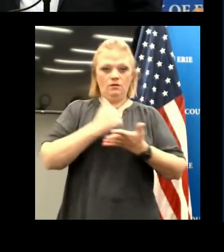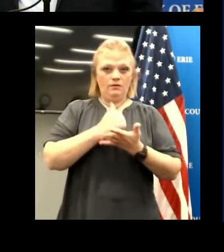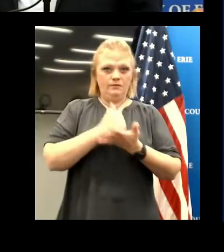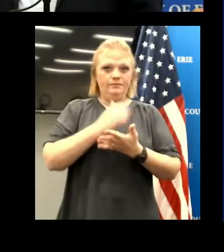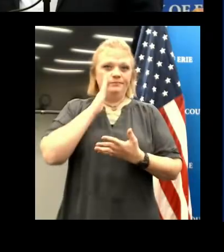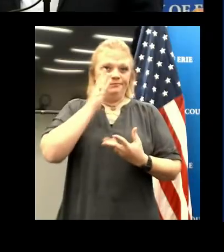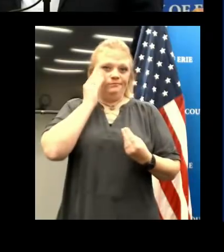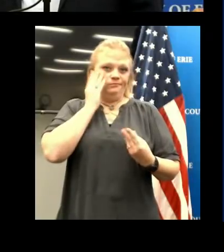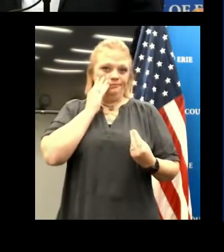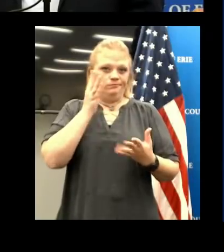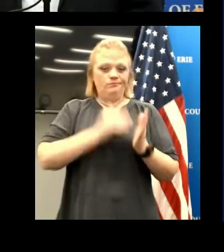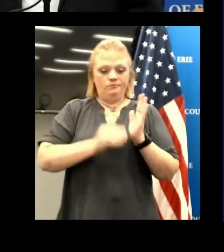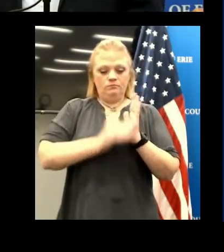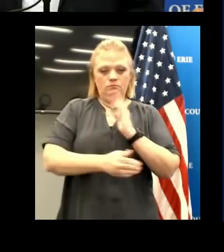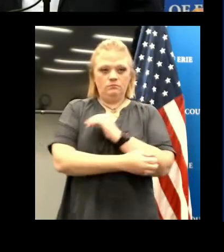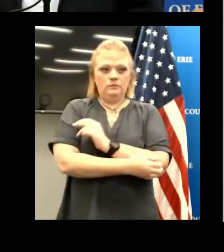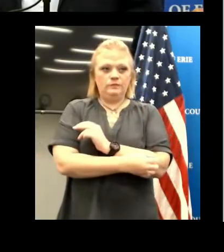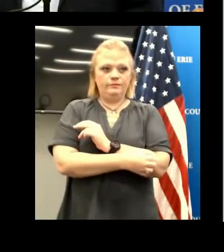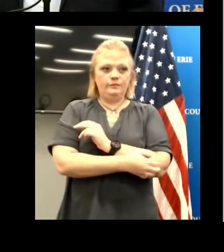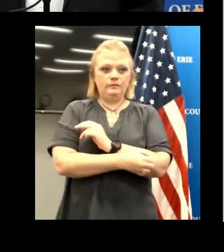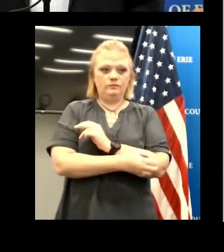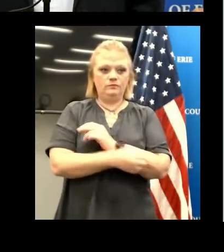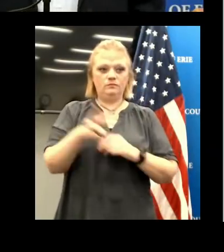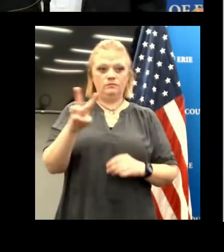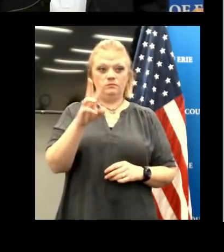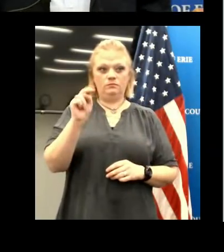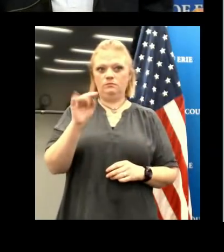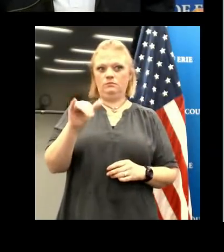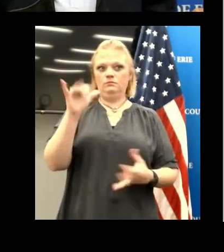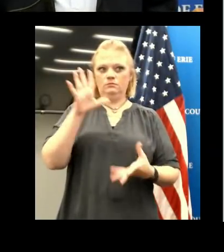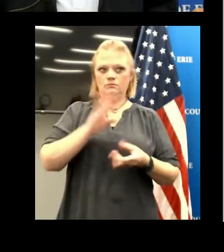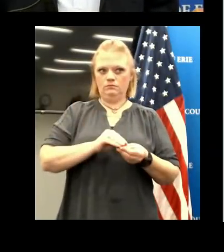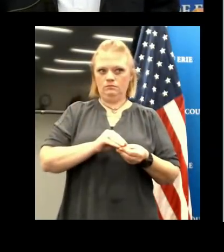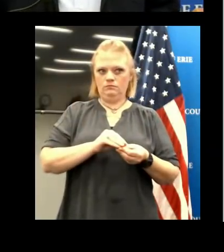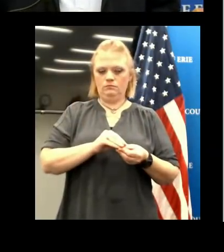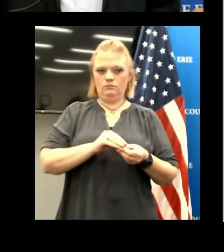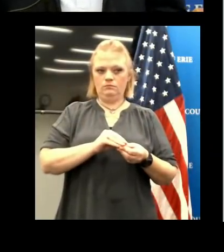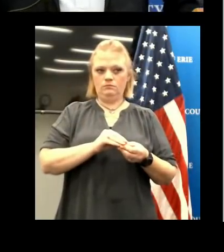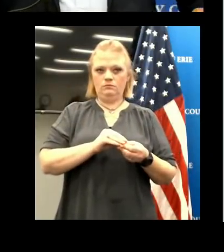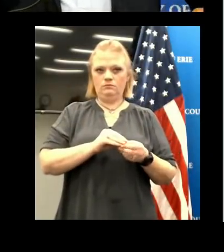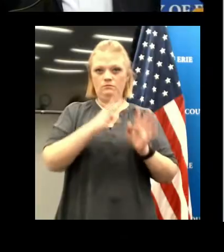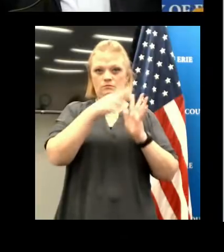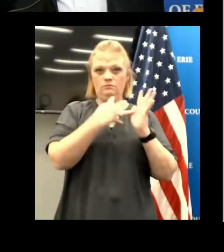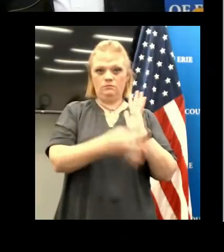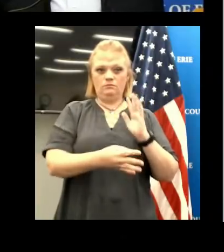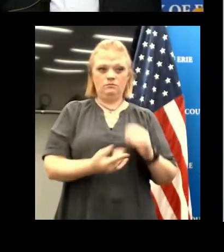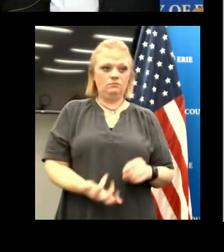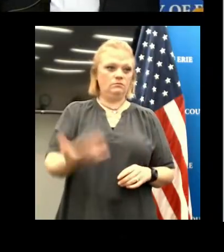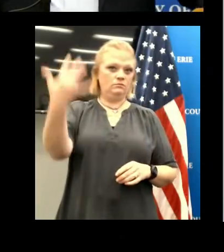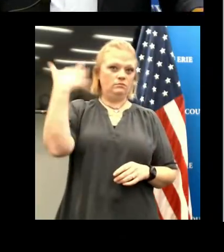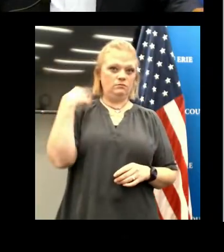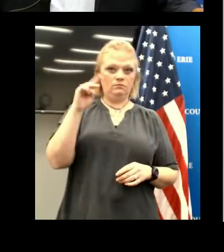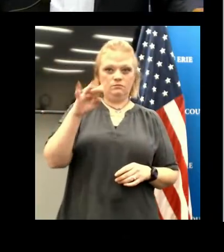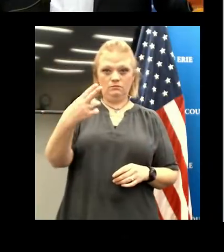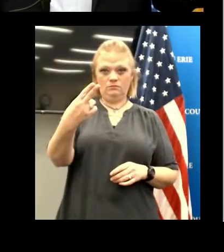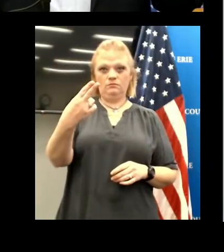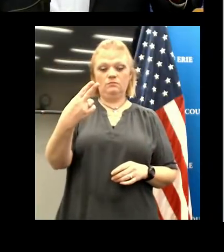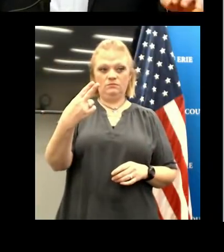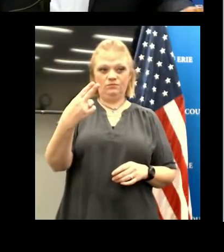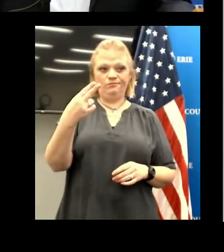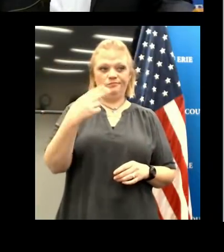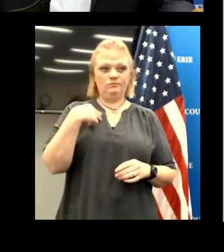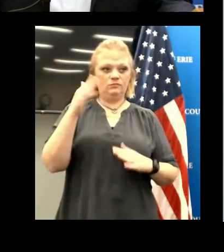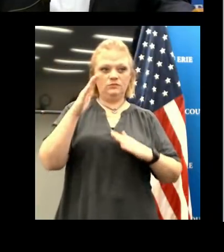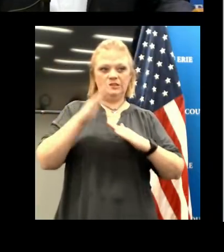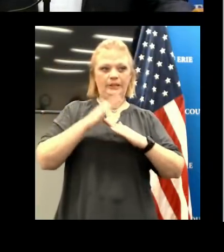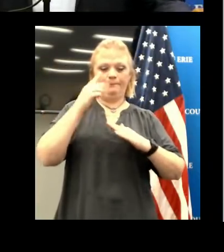those data as we often do. The Western New York totals, you'll see that the bar graph dating back all the way to March when we were at our highest